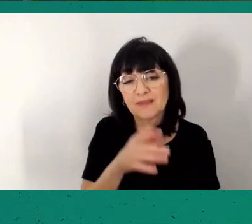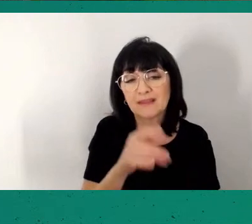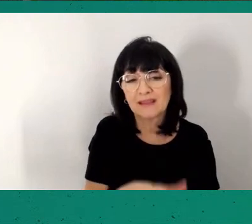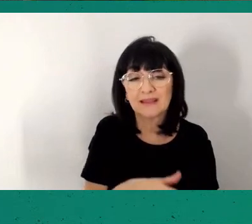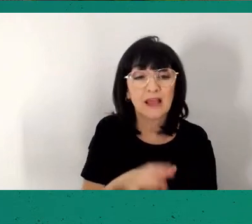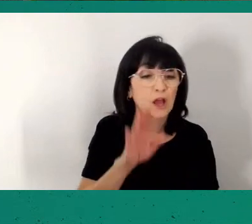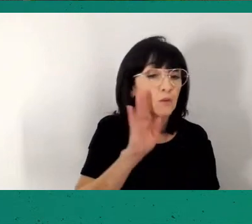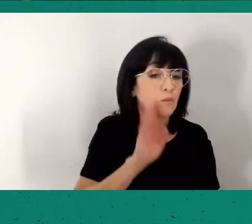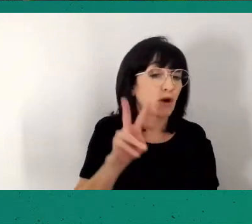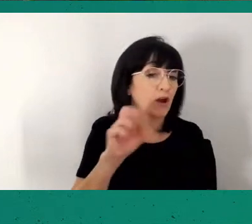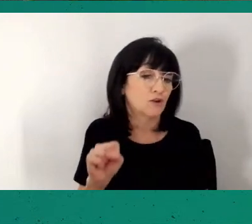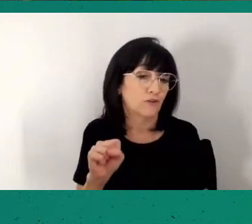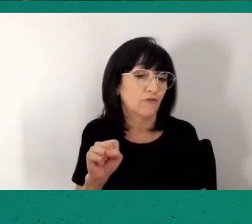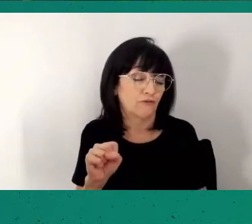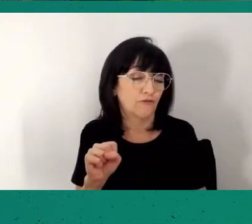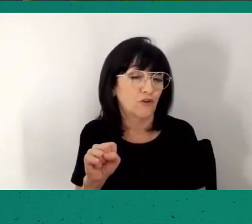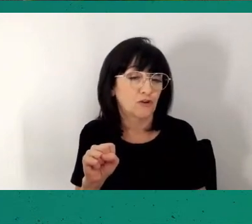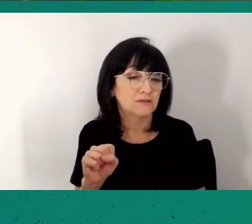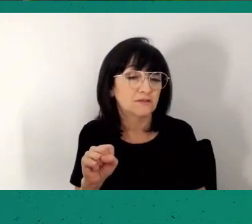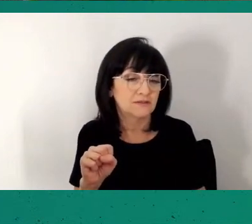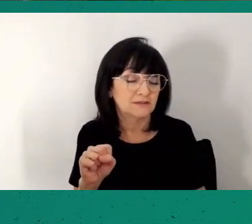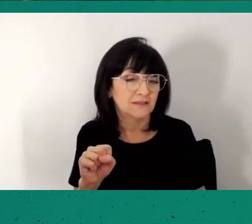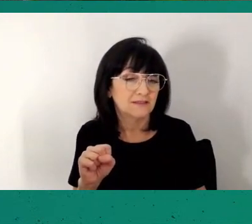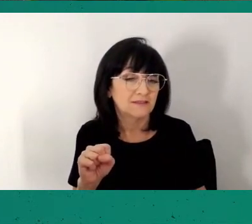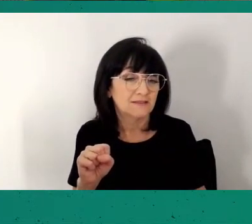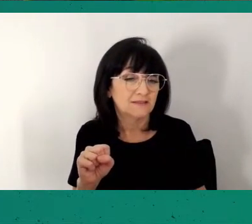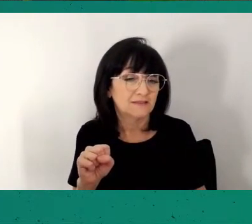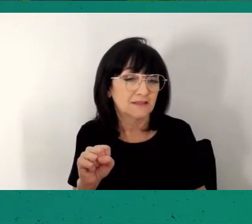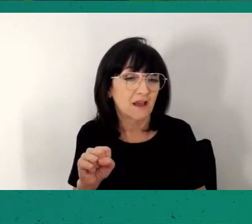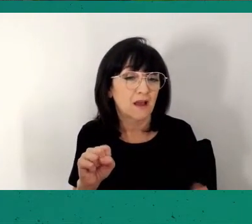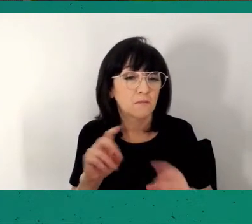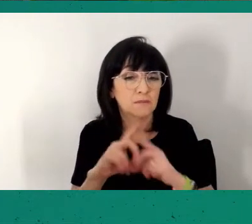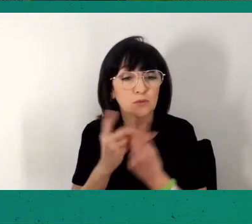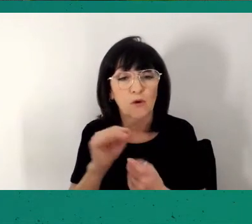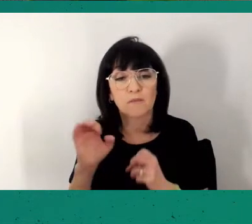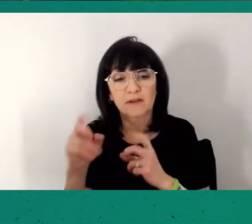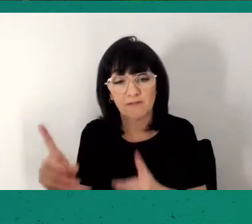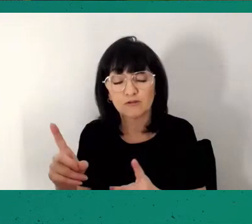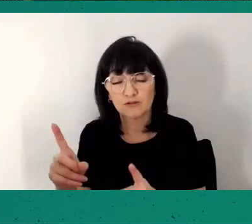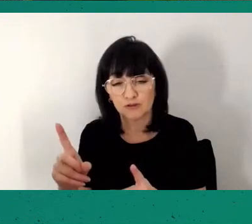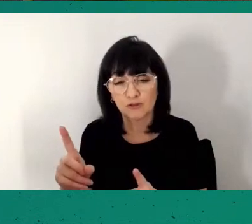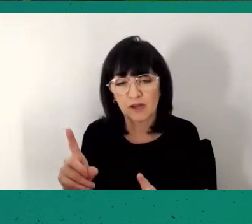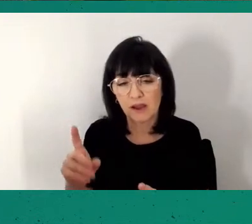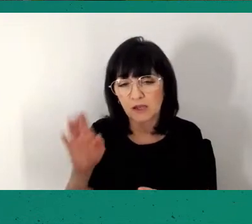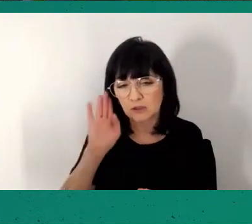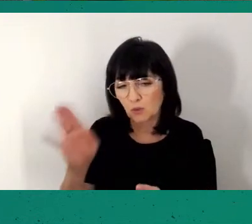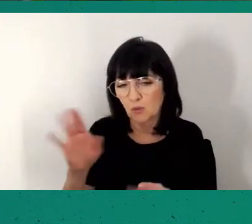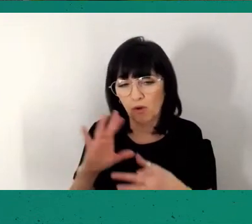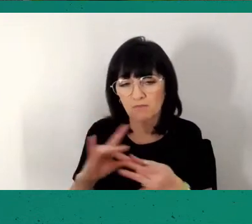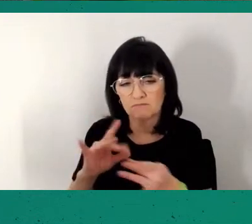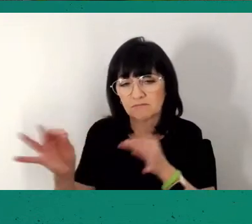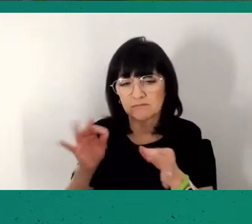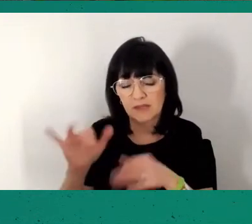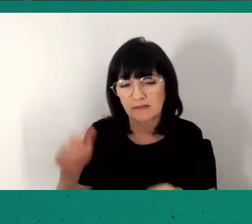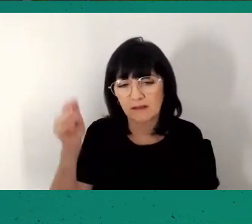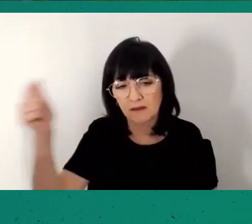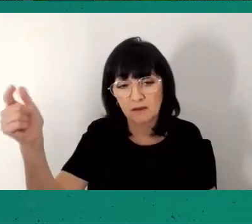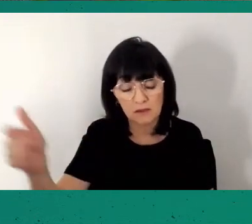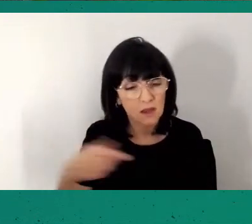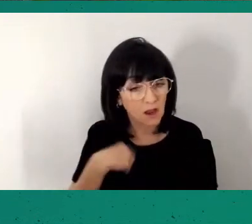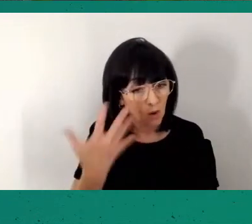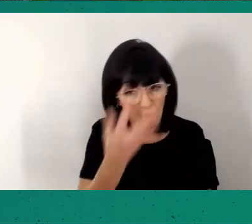Milford situation later on. But I do want you to know that there were some students who graduated